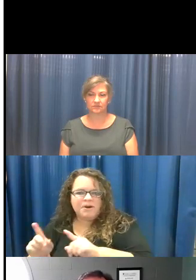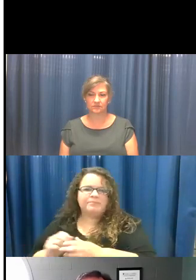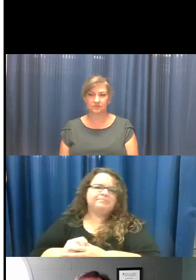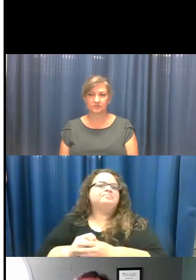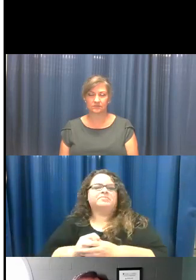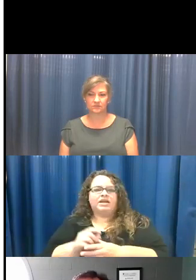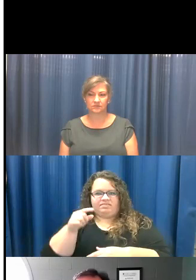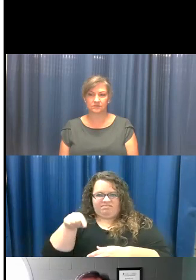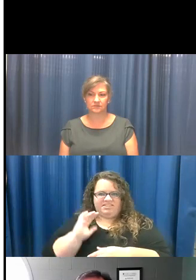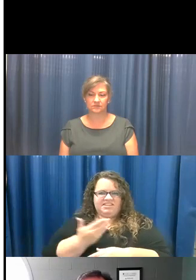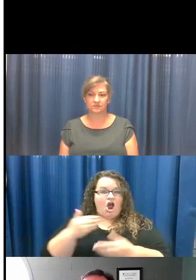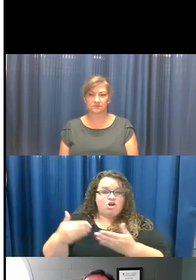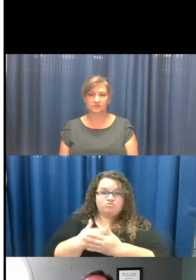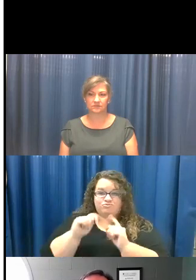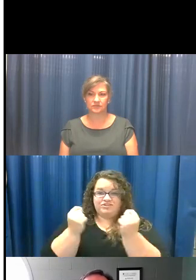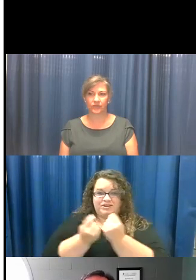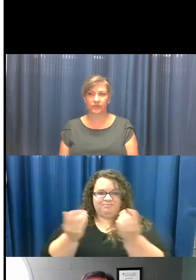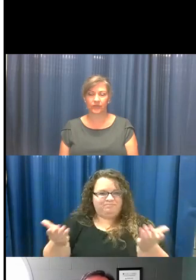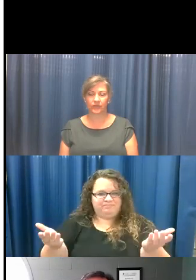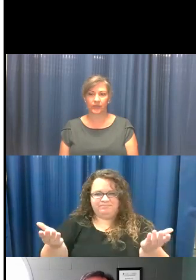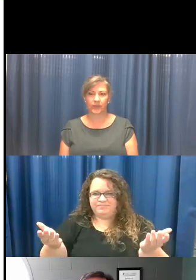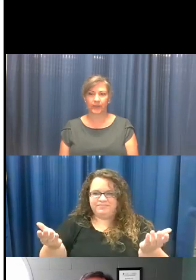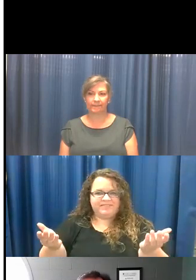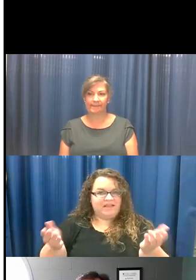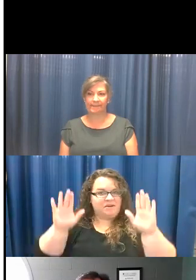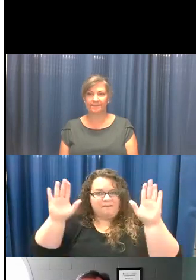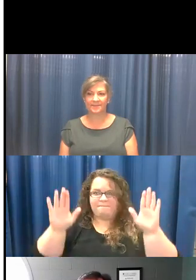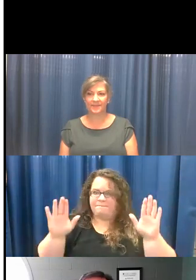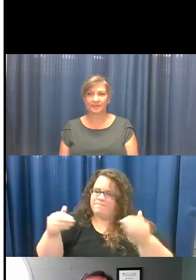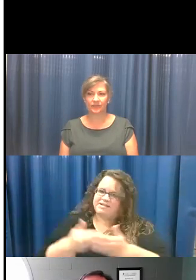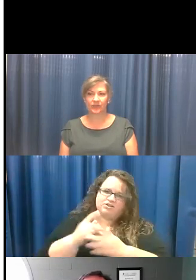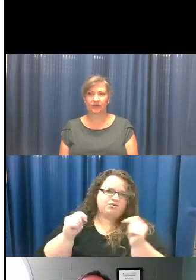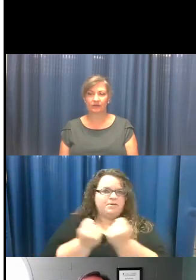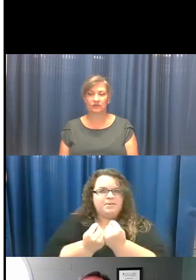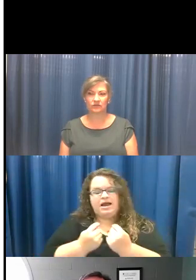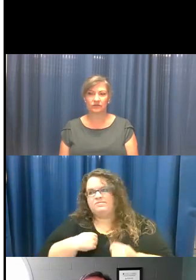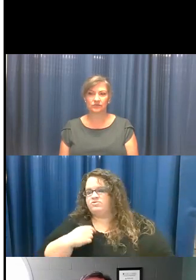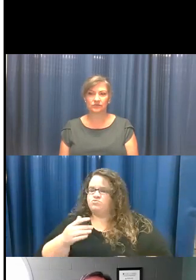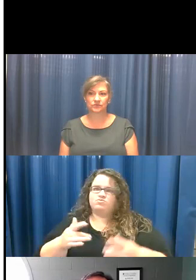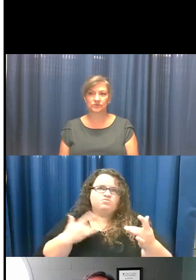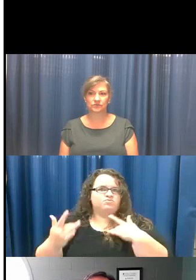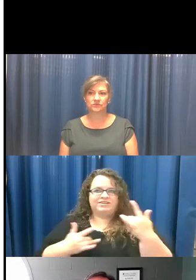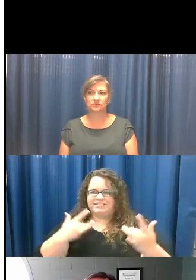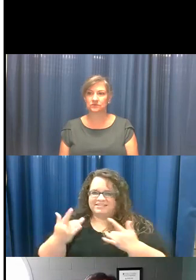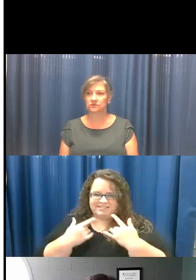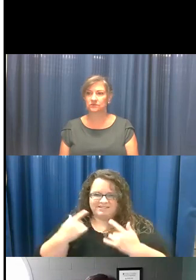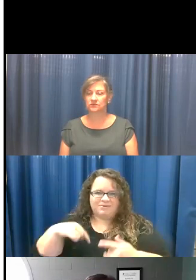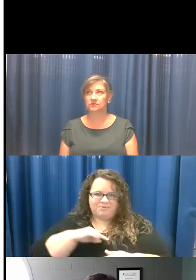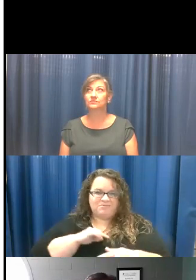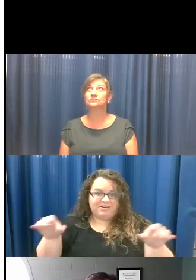new team, and it's just a tremendous new team, and I'm just very, very excited about what we're going to accomplish